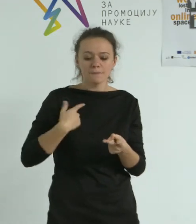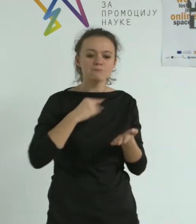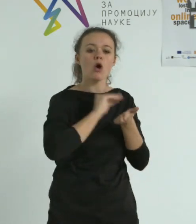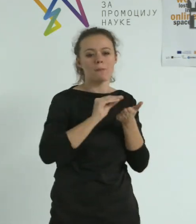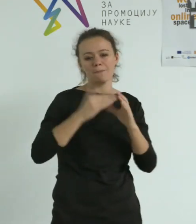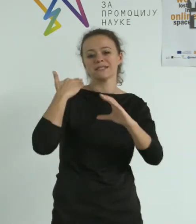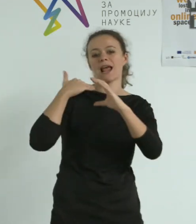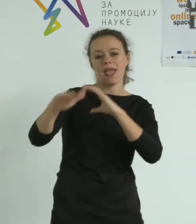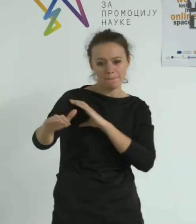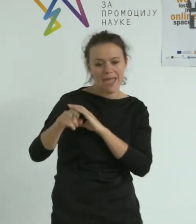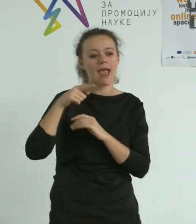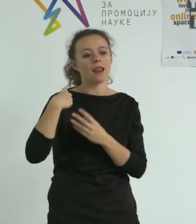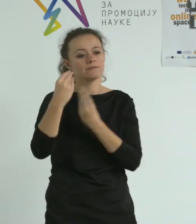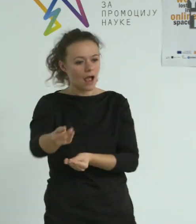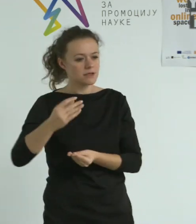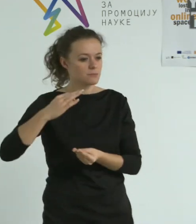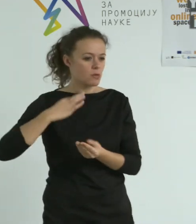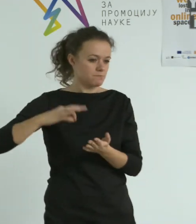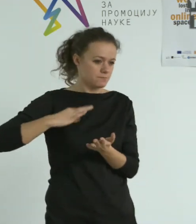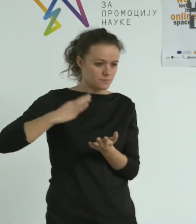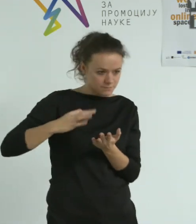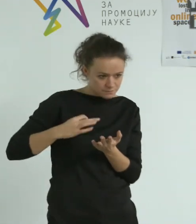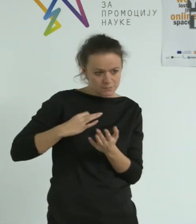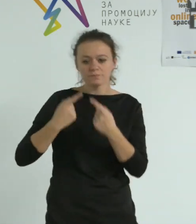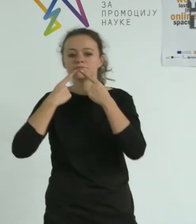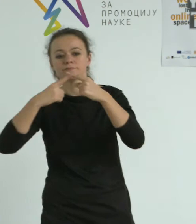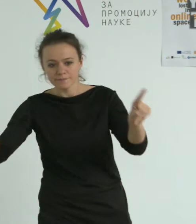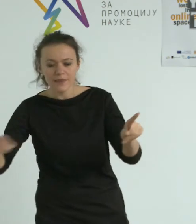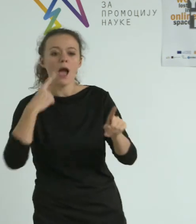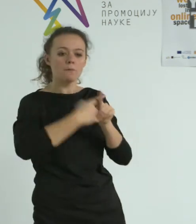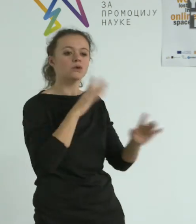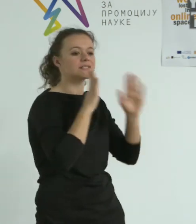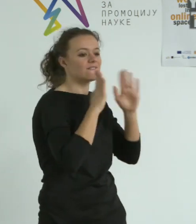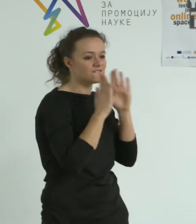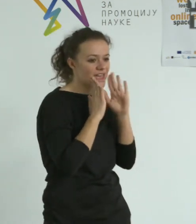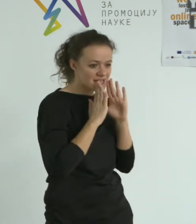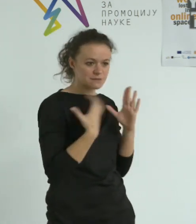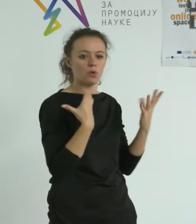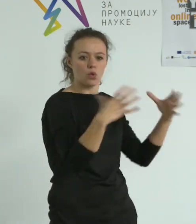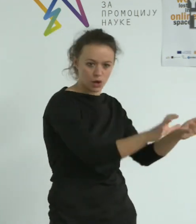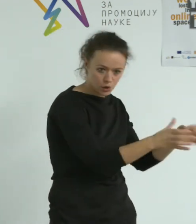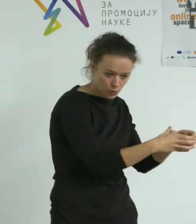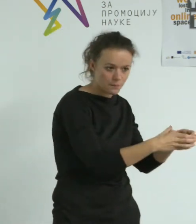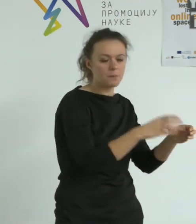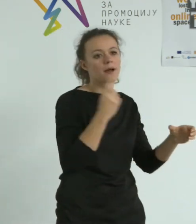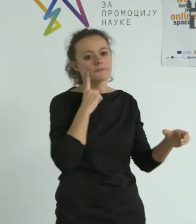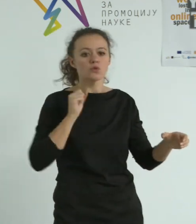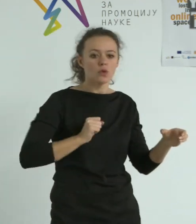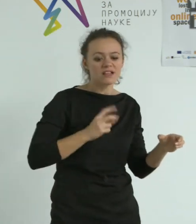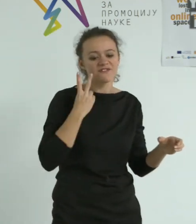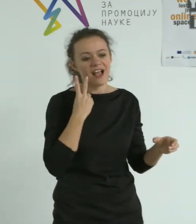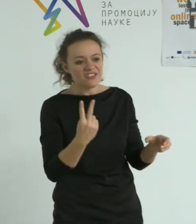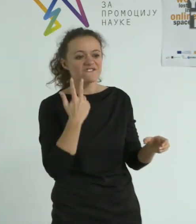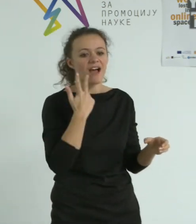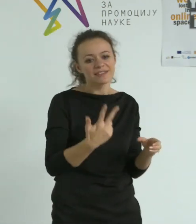emails, announcements. We also have Facebook group, and we were trying to, every 3-4 days a